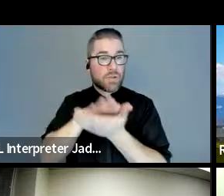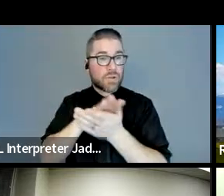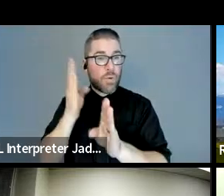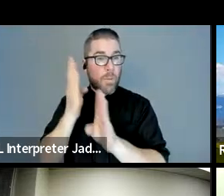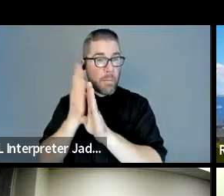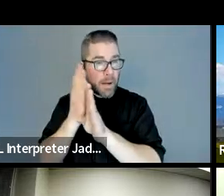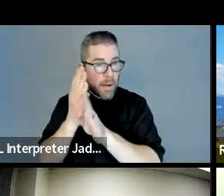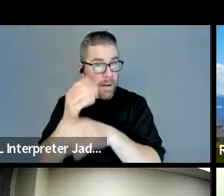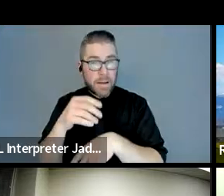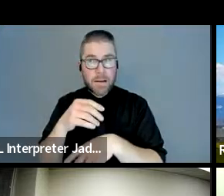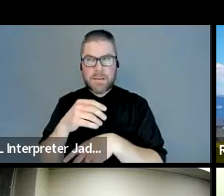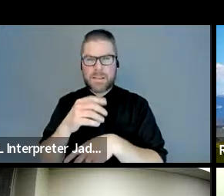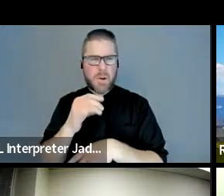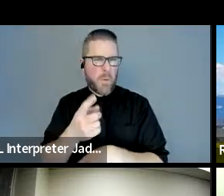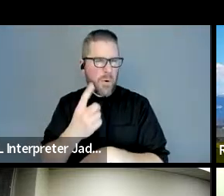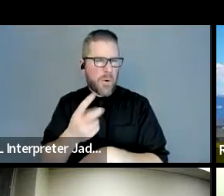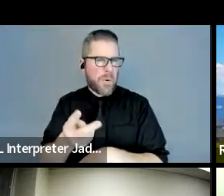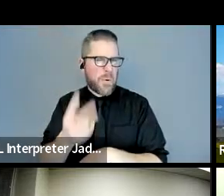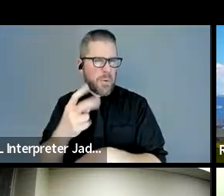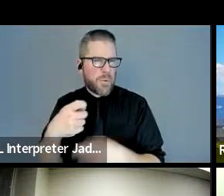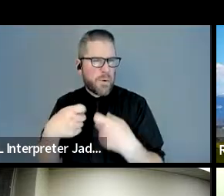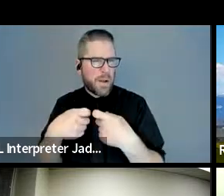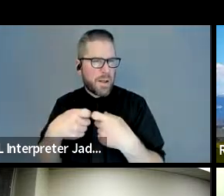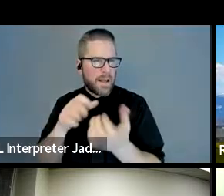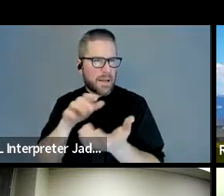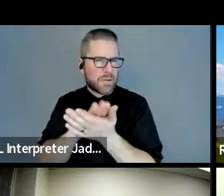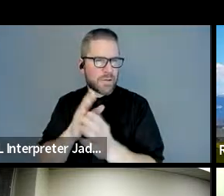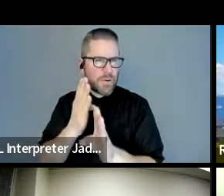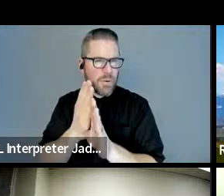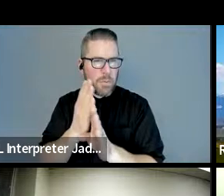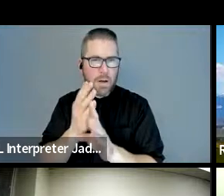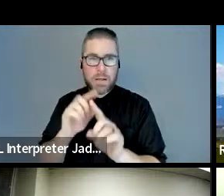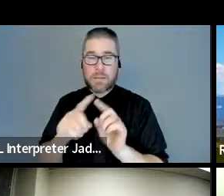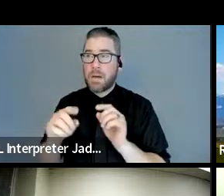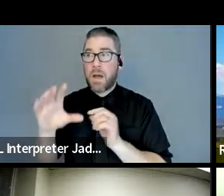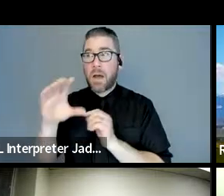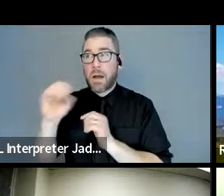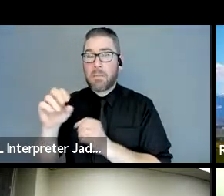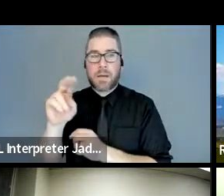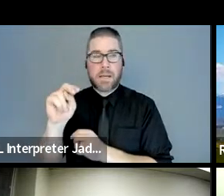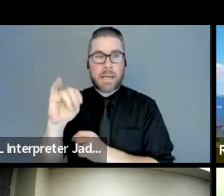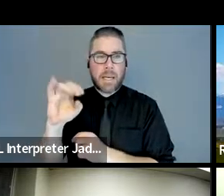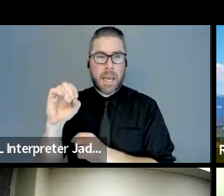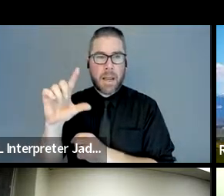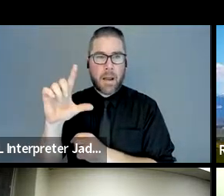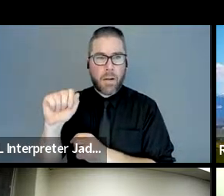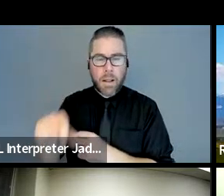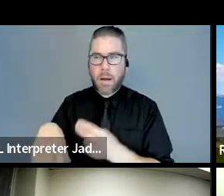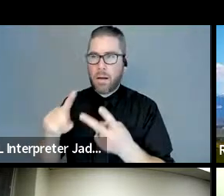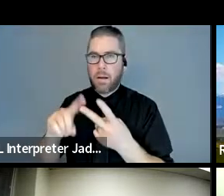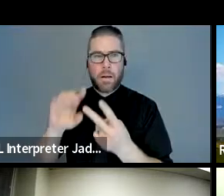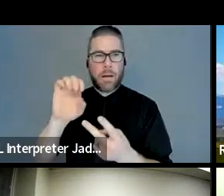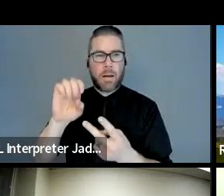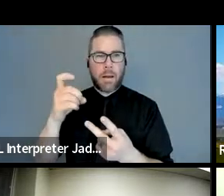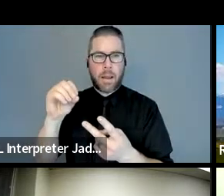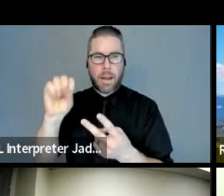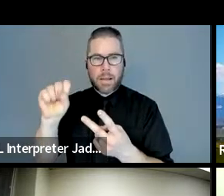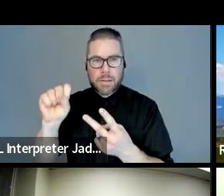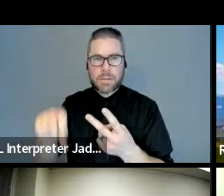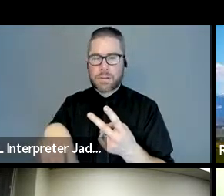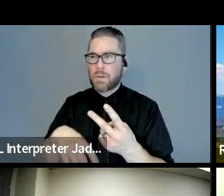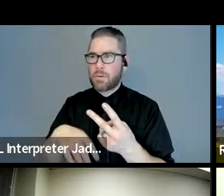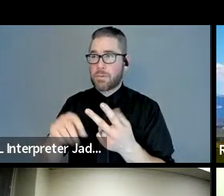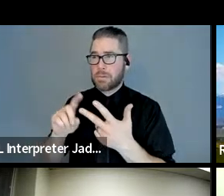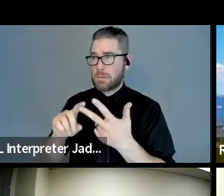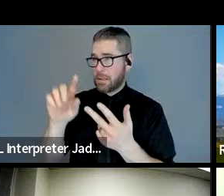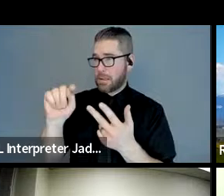two. But I believe there should, so like Nikola, I believe Exos. I don't know if Tesla